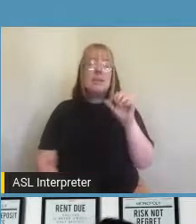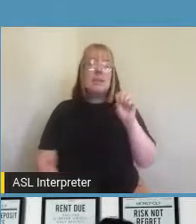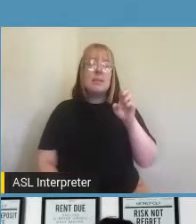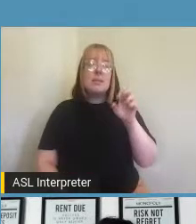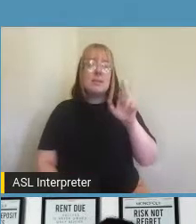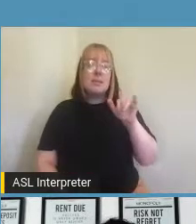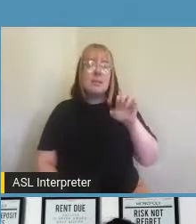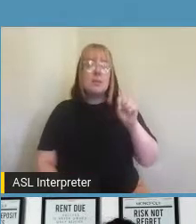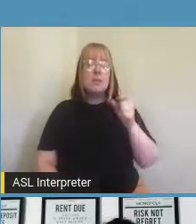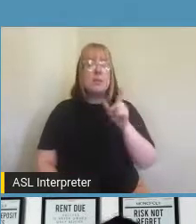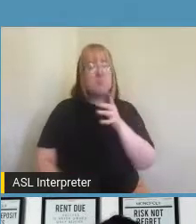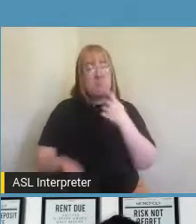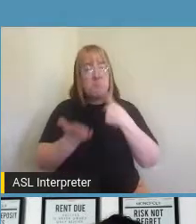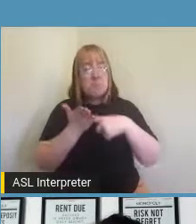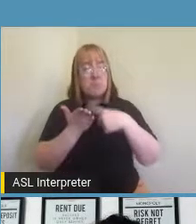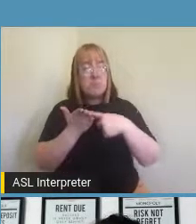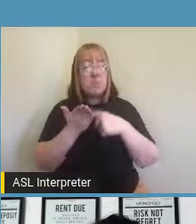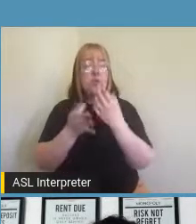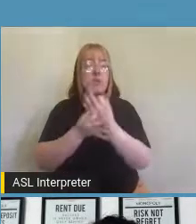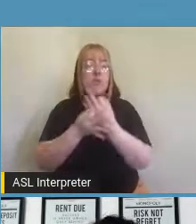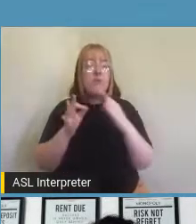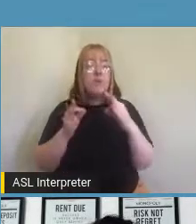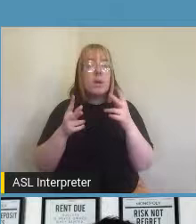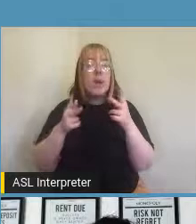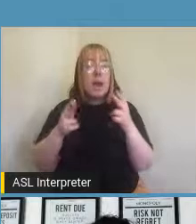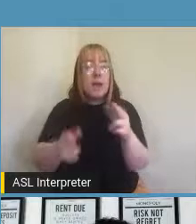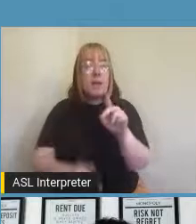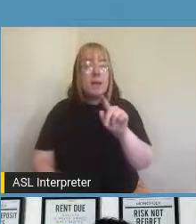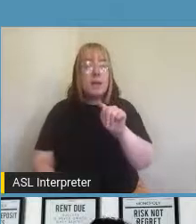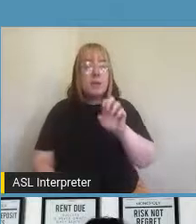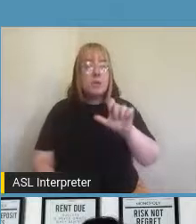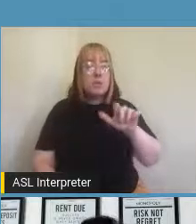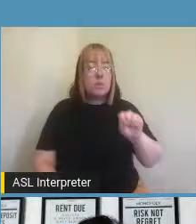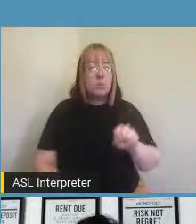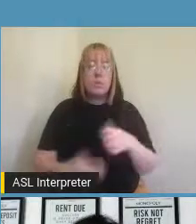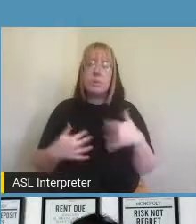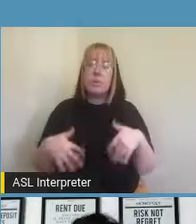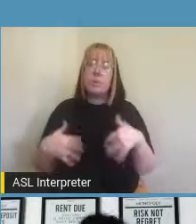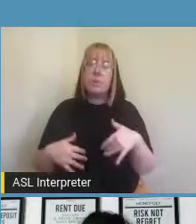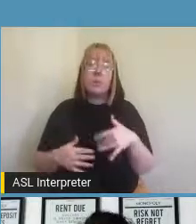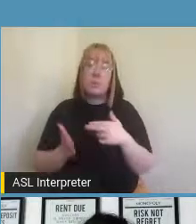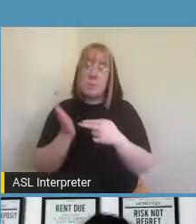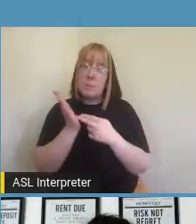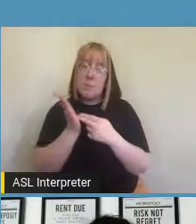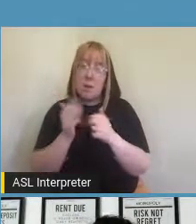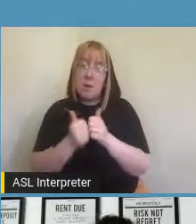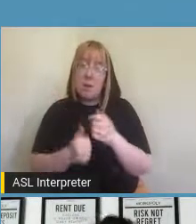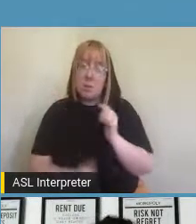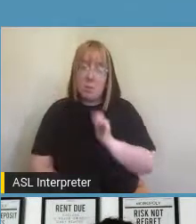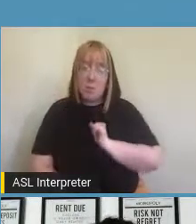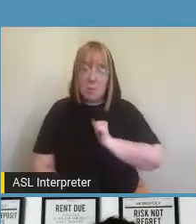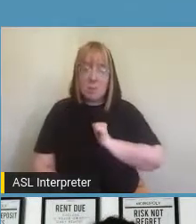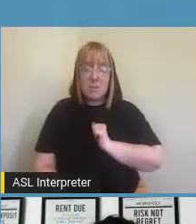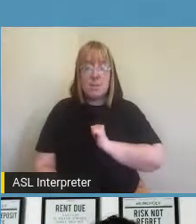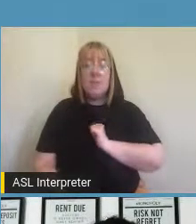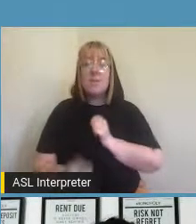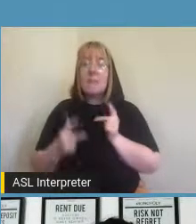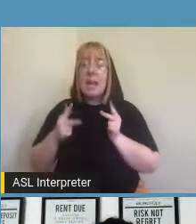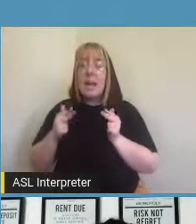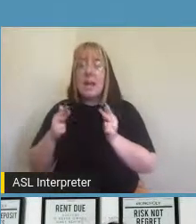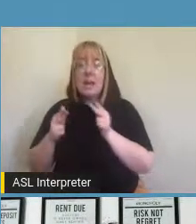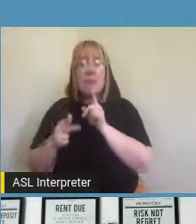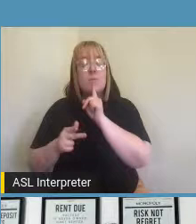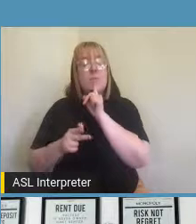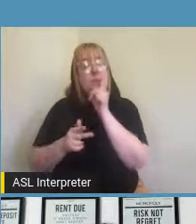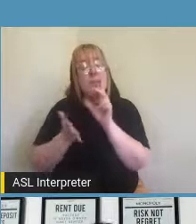tools, but look, let's be honest, editing is a pretty heads down, Experience. It does take a lot of